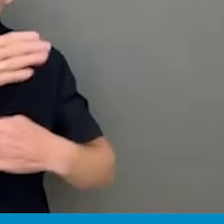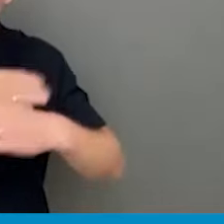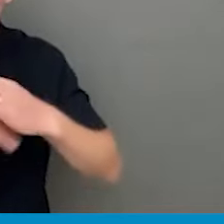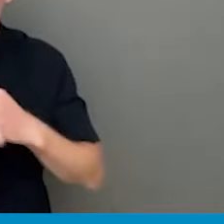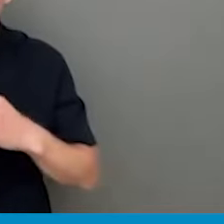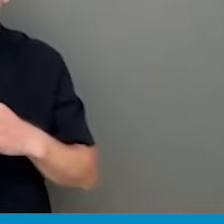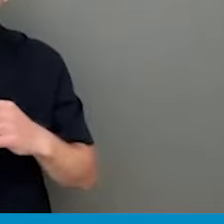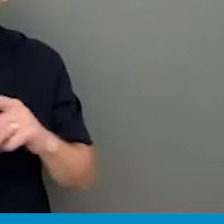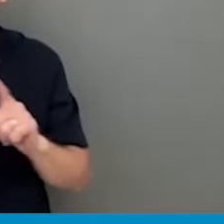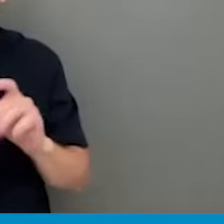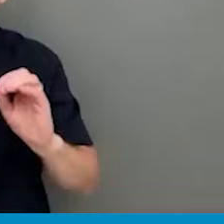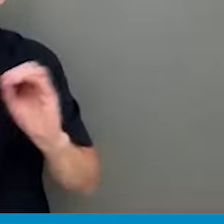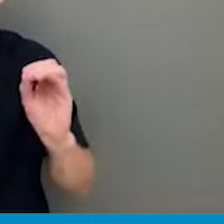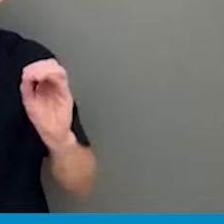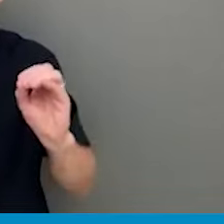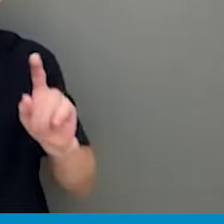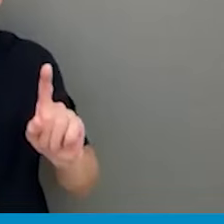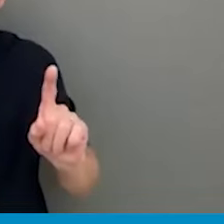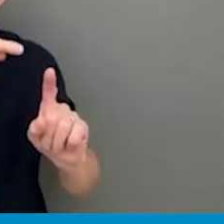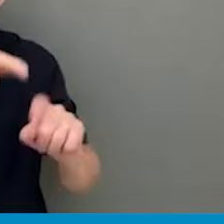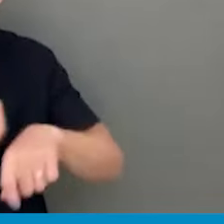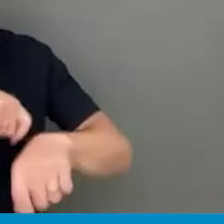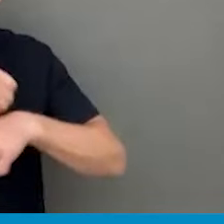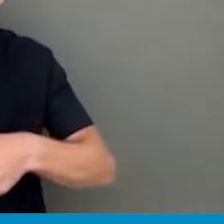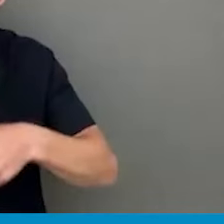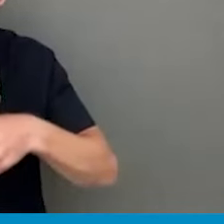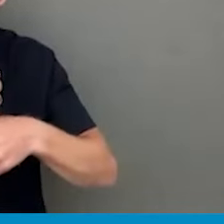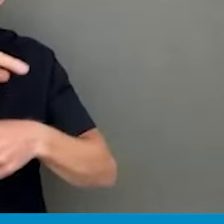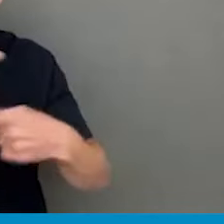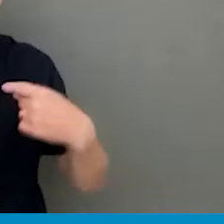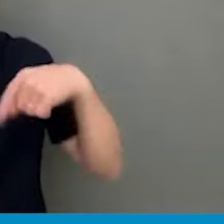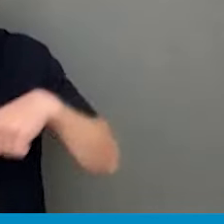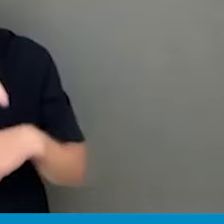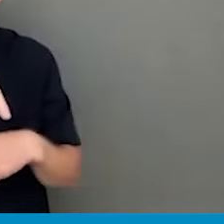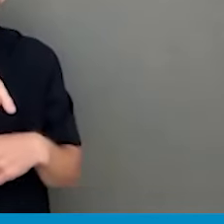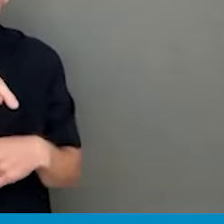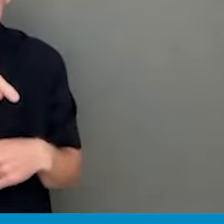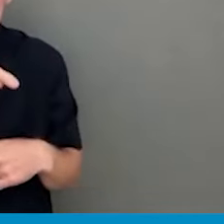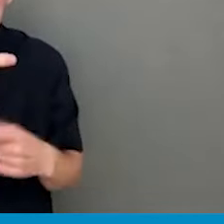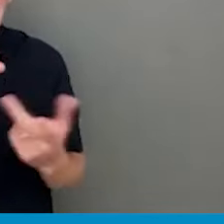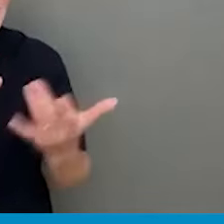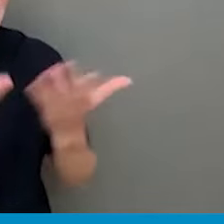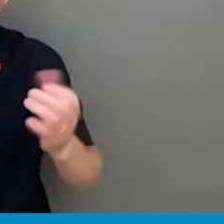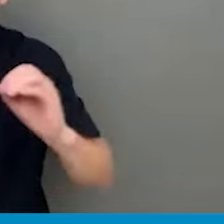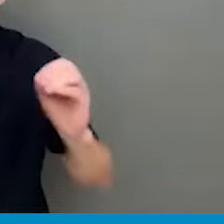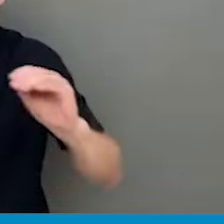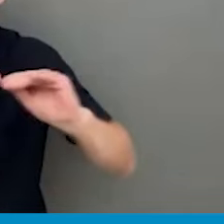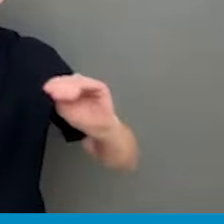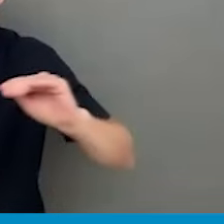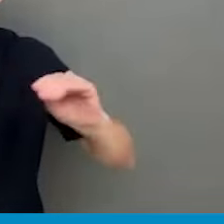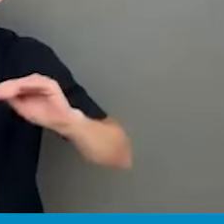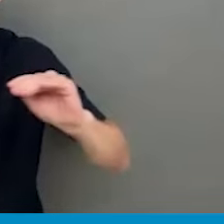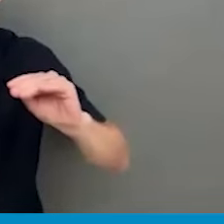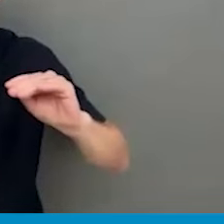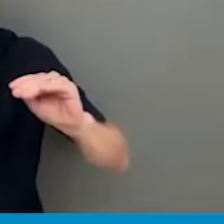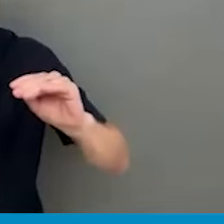decision maker and frontline workers on disability inclusion and what that means specifically for their work, then they will not be